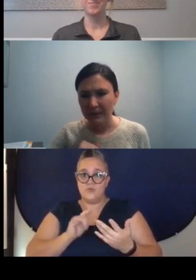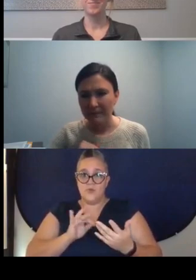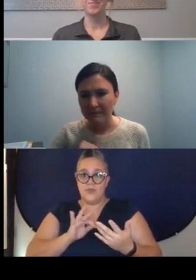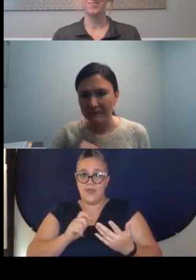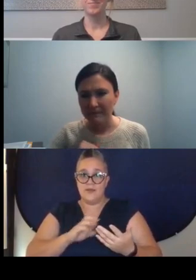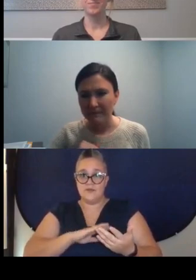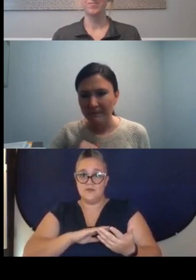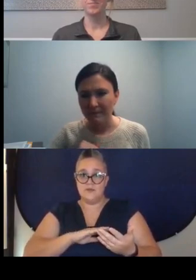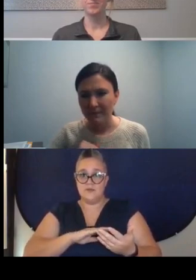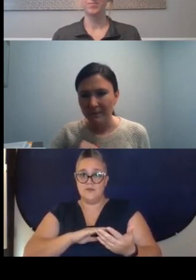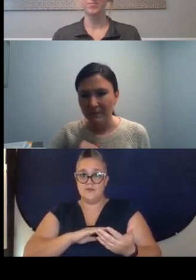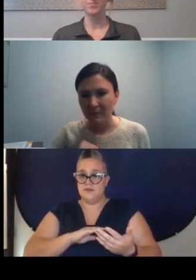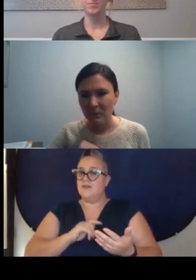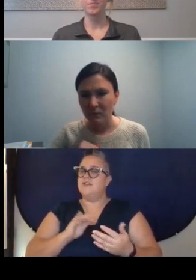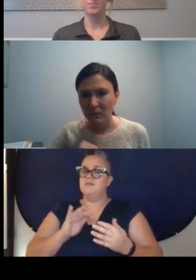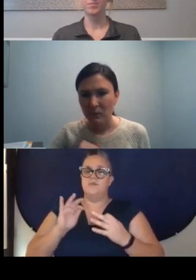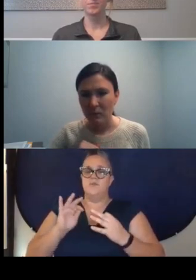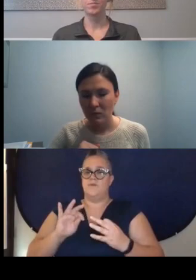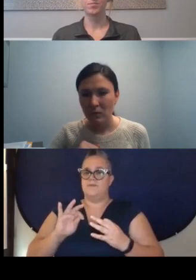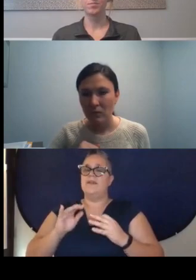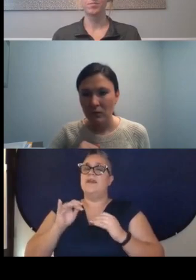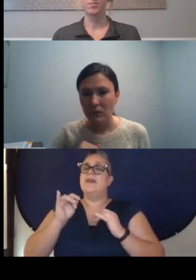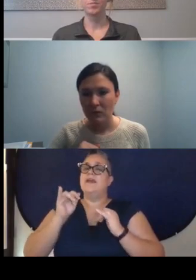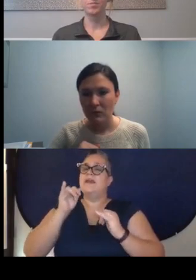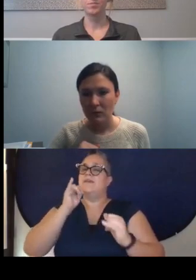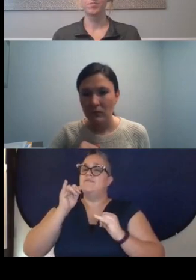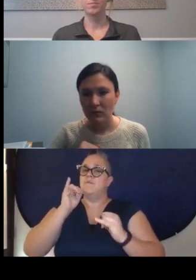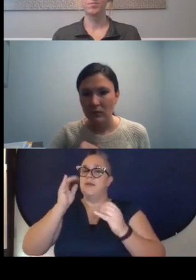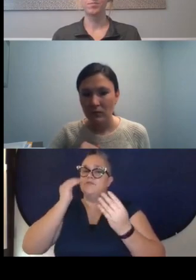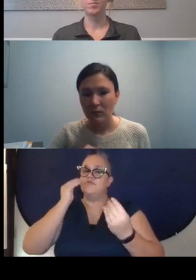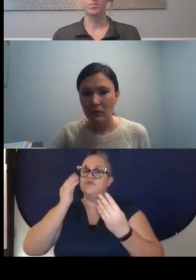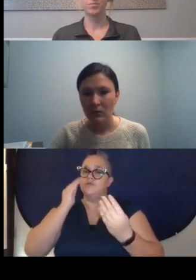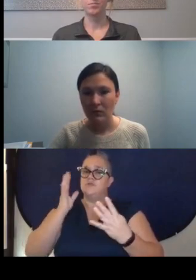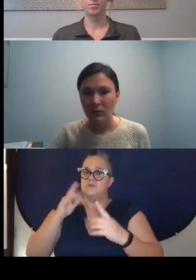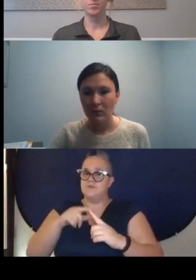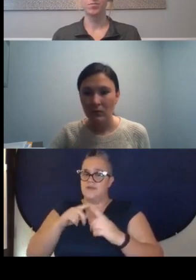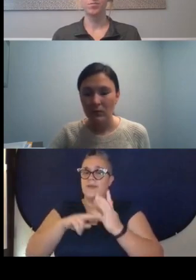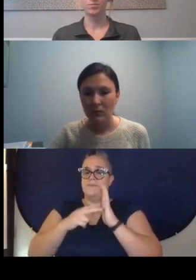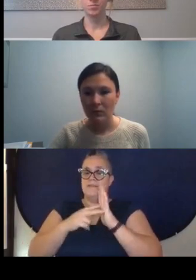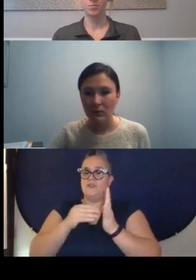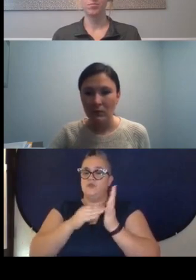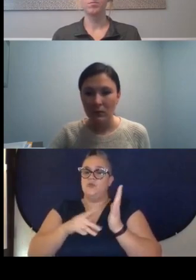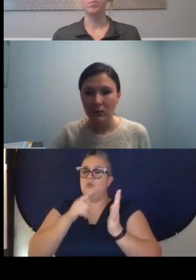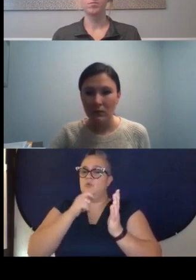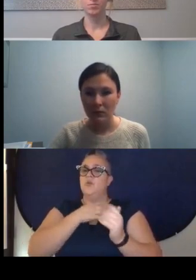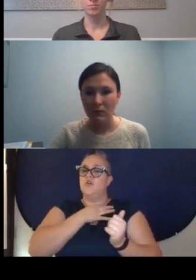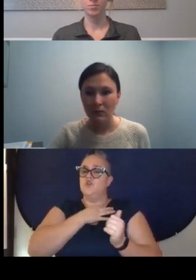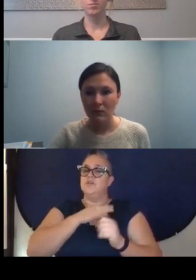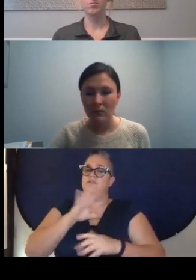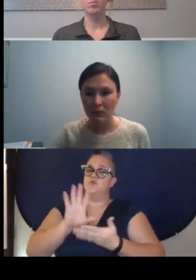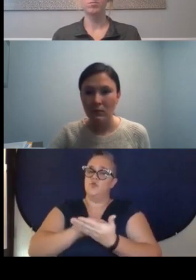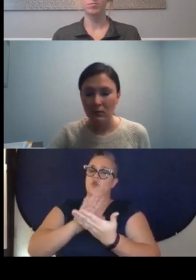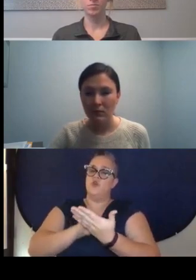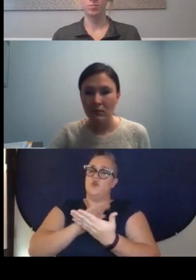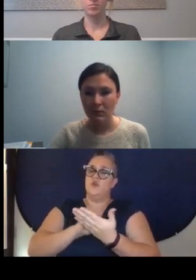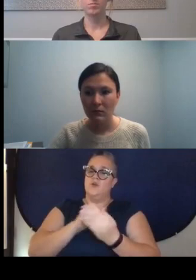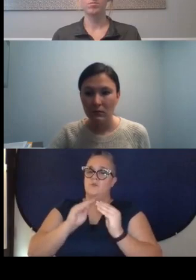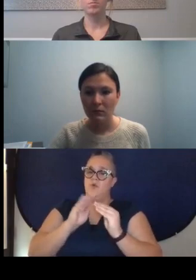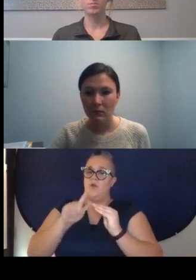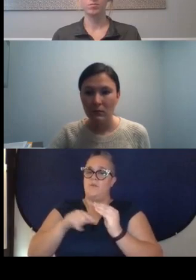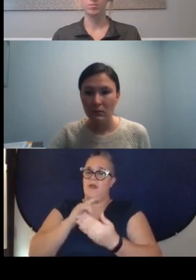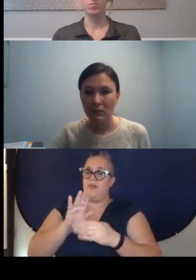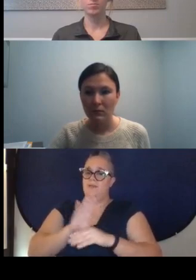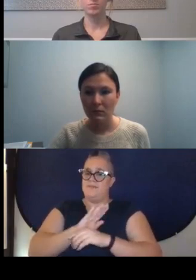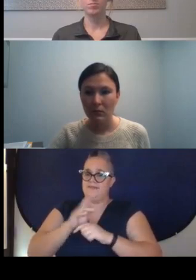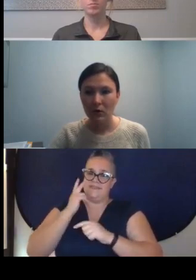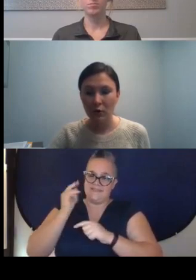the informational interview, which would basically be, in this case, a student who wanted to learn more about your business and see if it might be a good fit